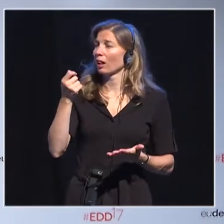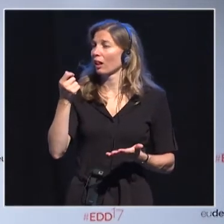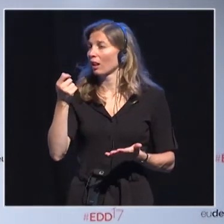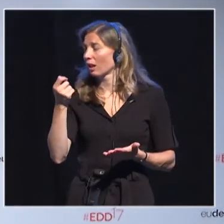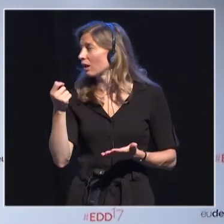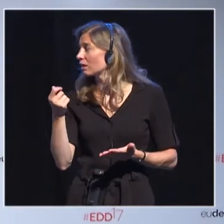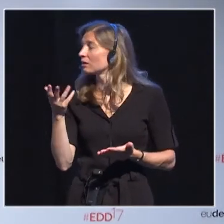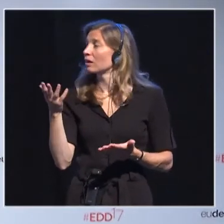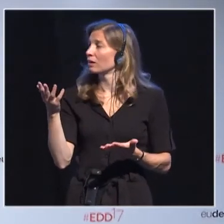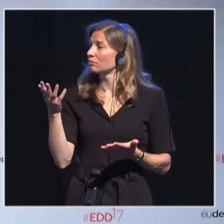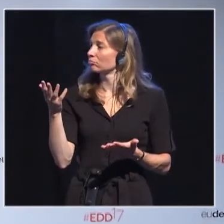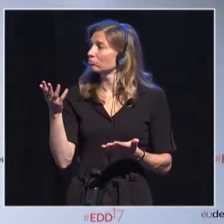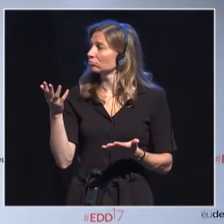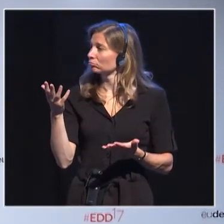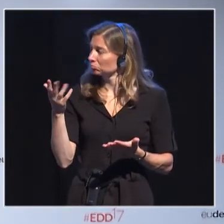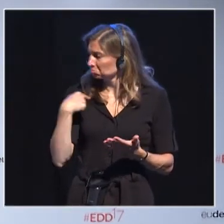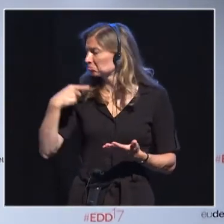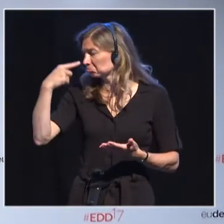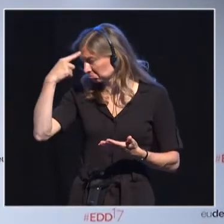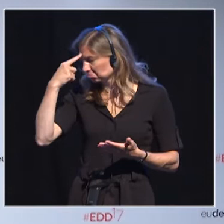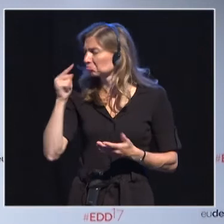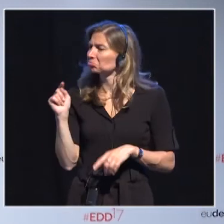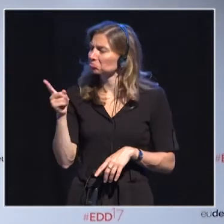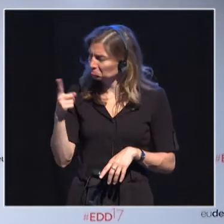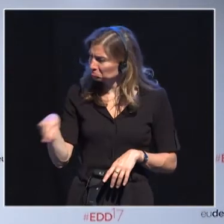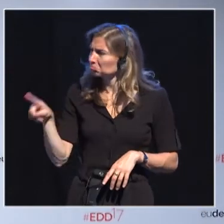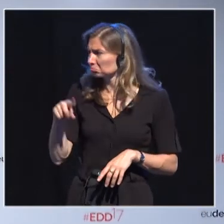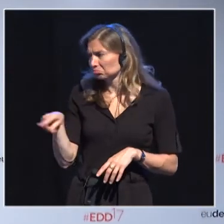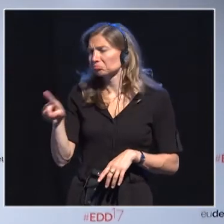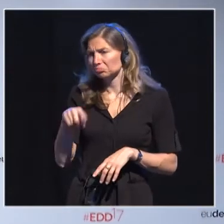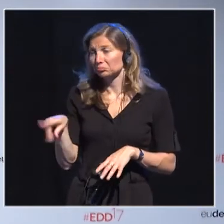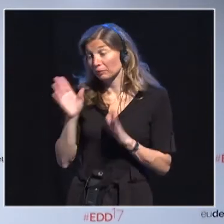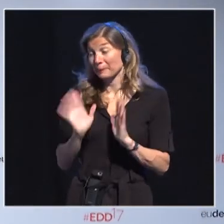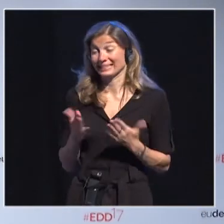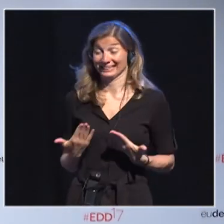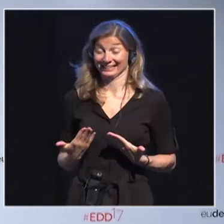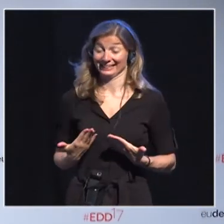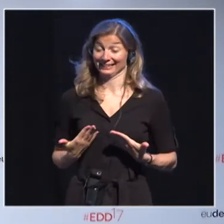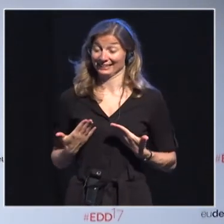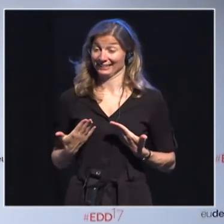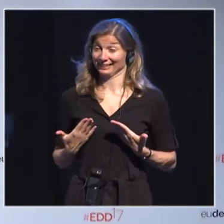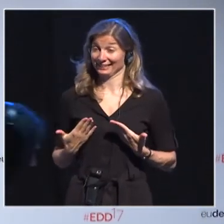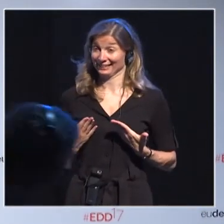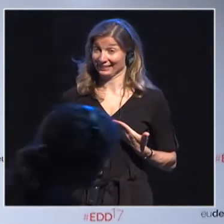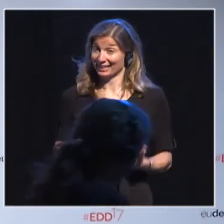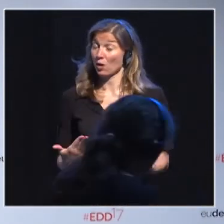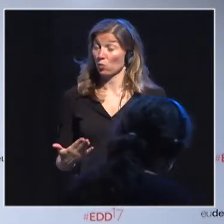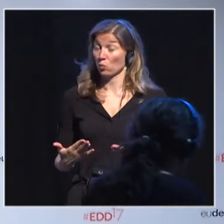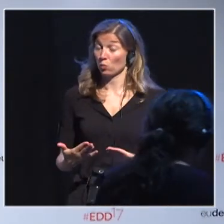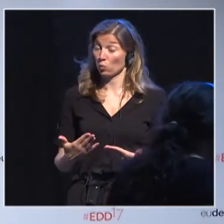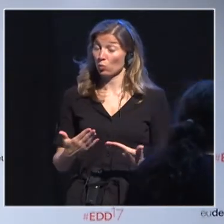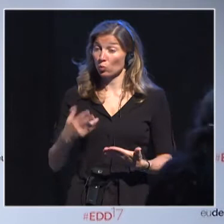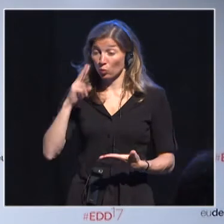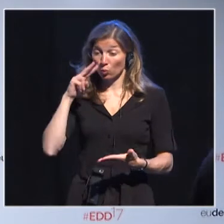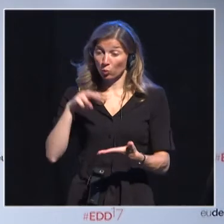this venture capital, I think you have to start right now with creation of